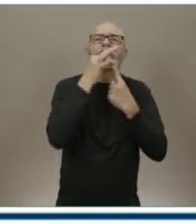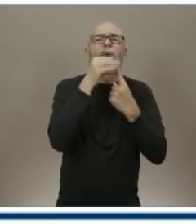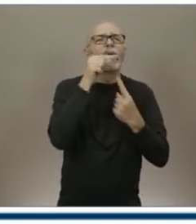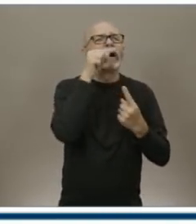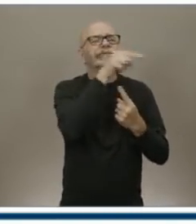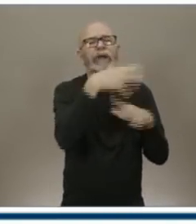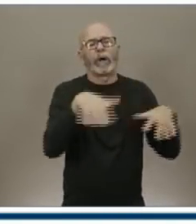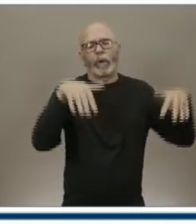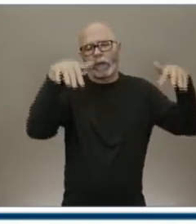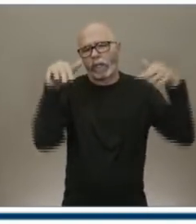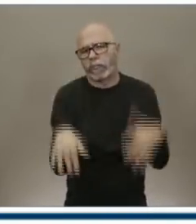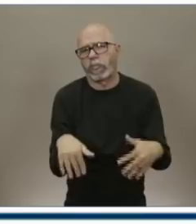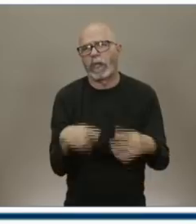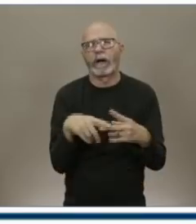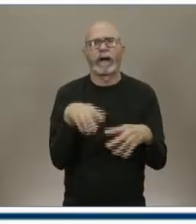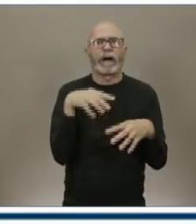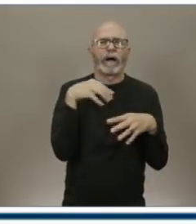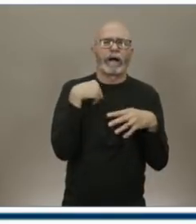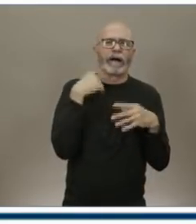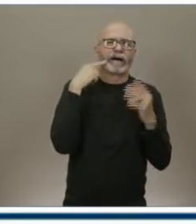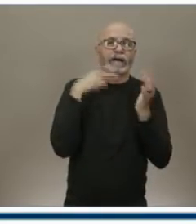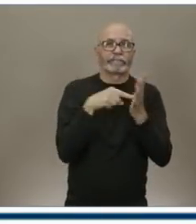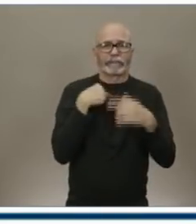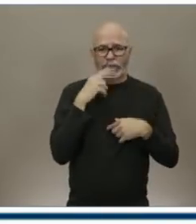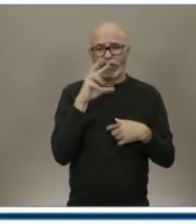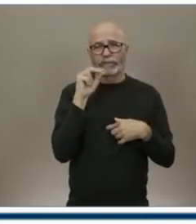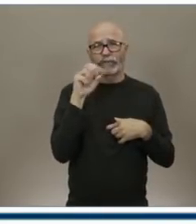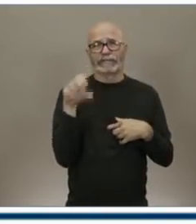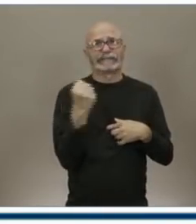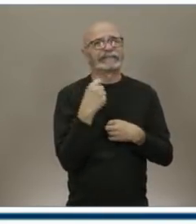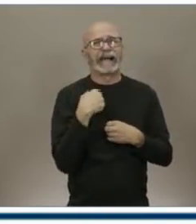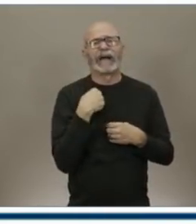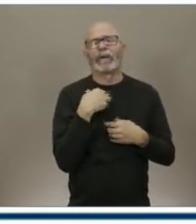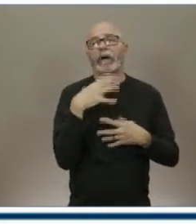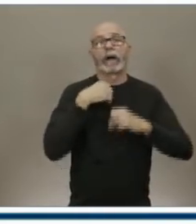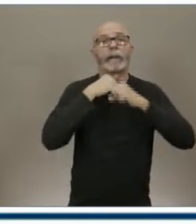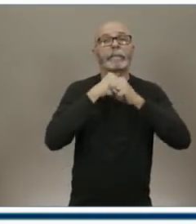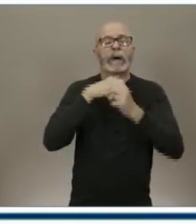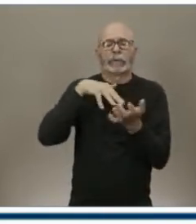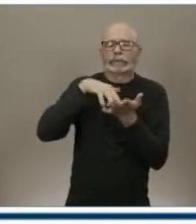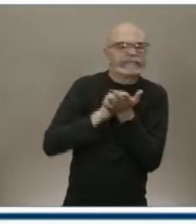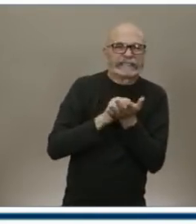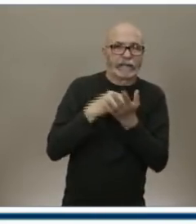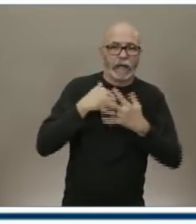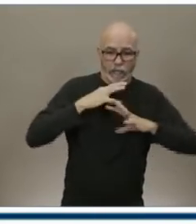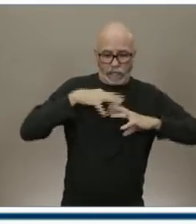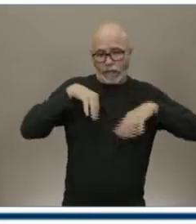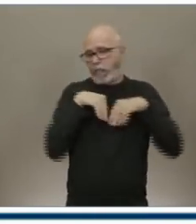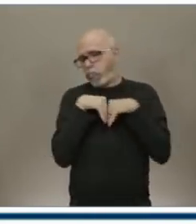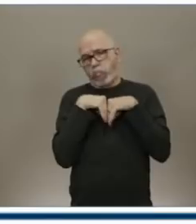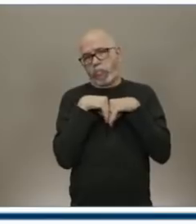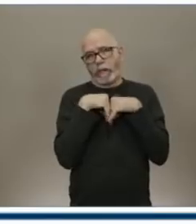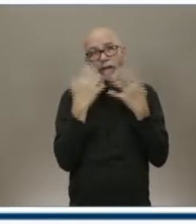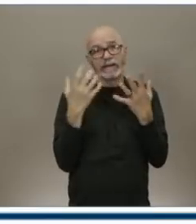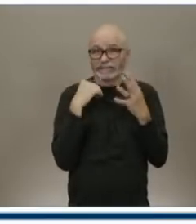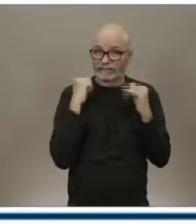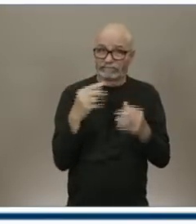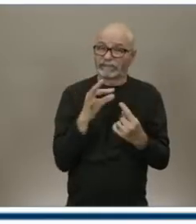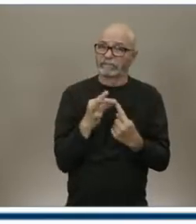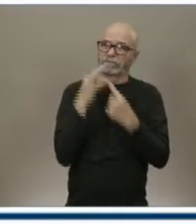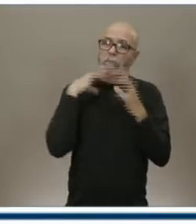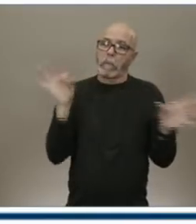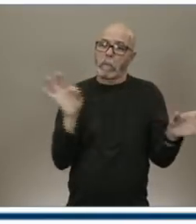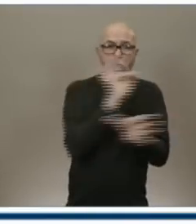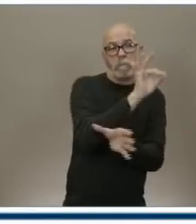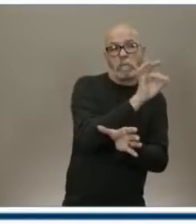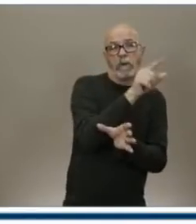their 30s but severely immunocompromised apply somehow as a special case to get vaccinated